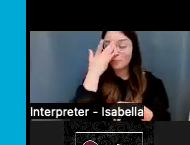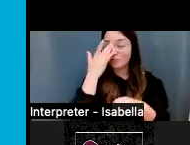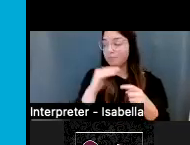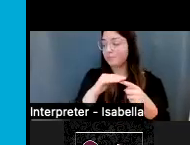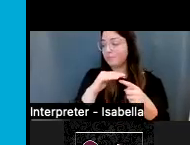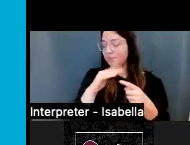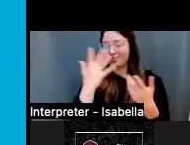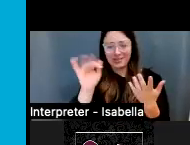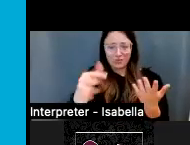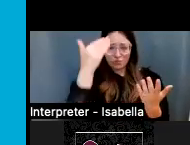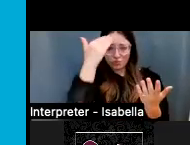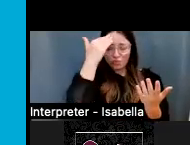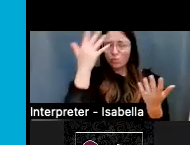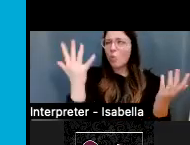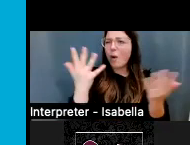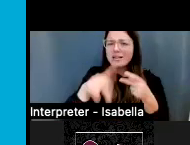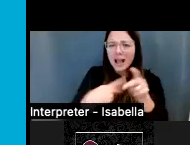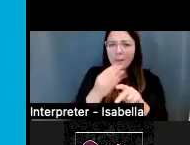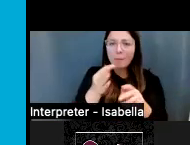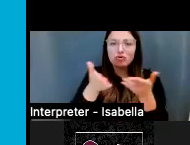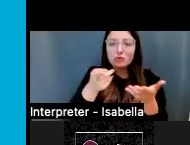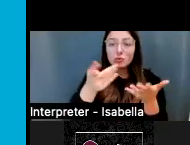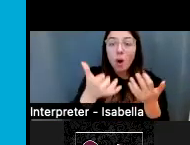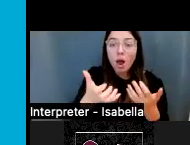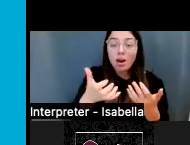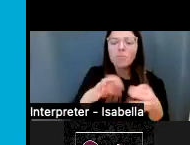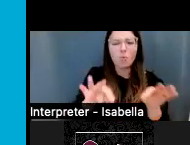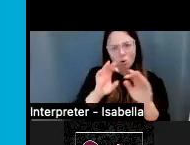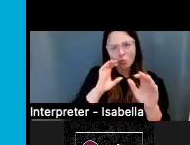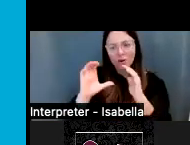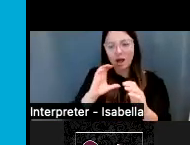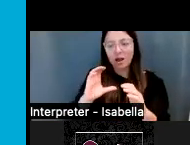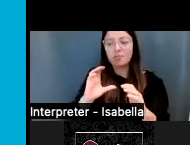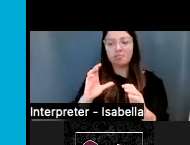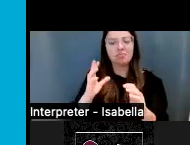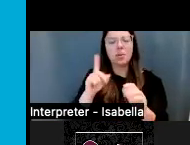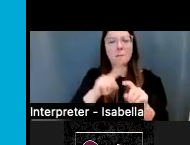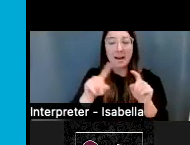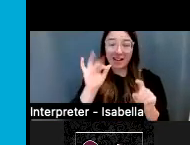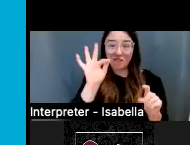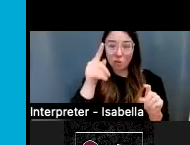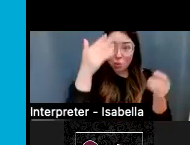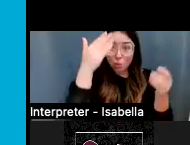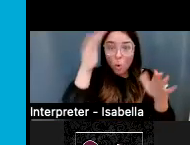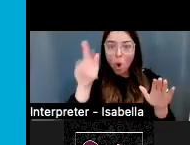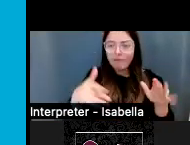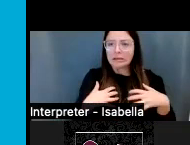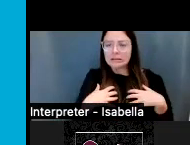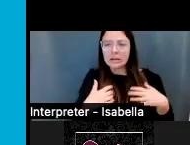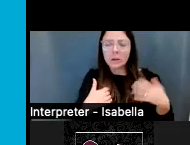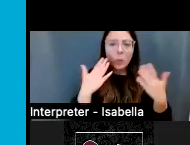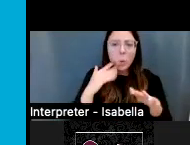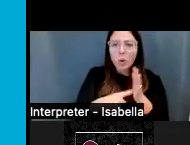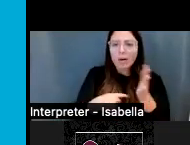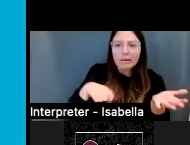go in with that in mind and to communicate that clearly. But it's also good to communicate even if you're not sure what you're looking for. Tell your counselor, I